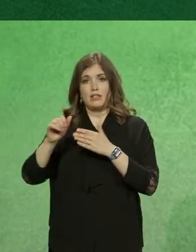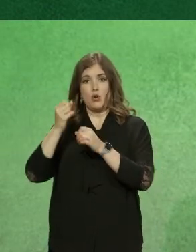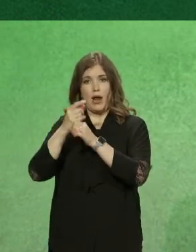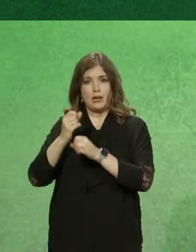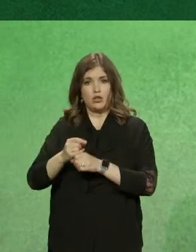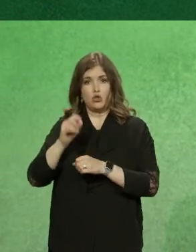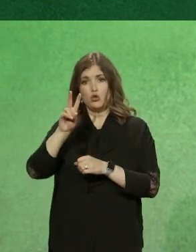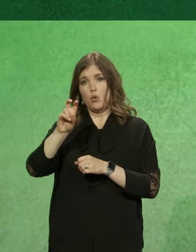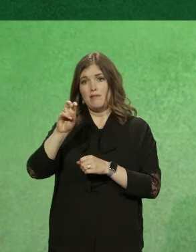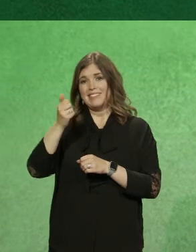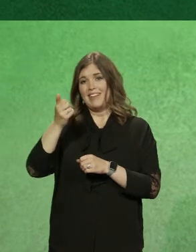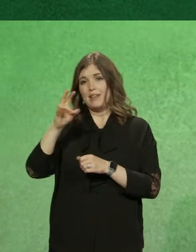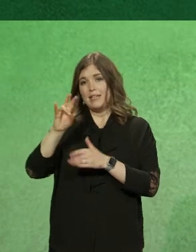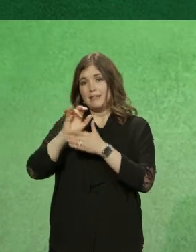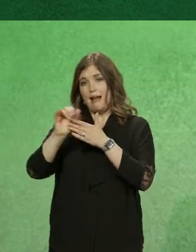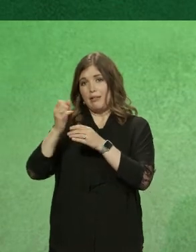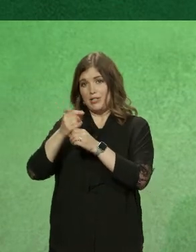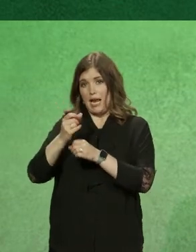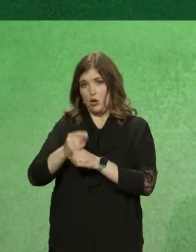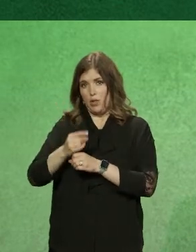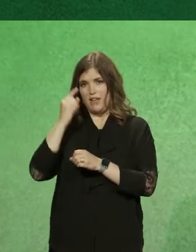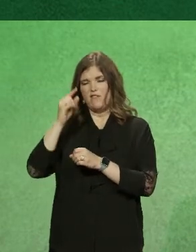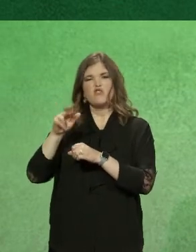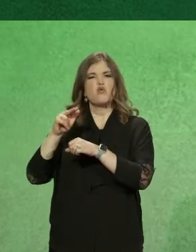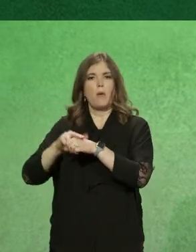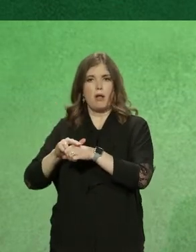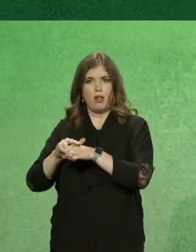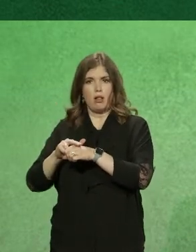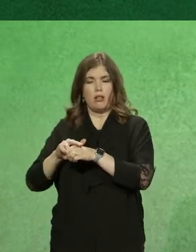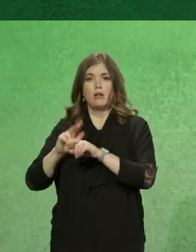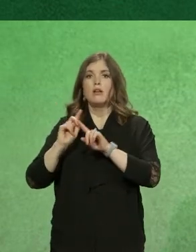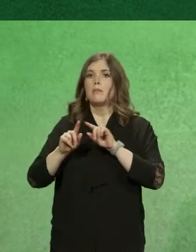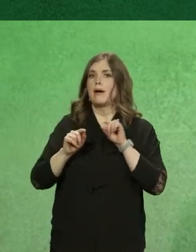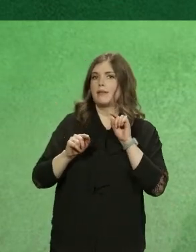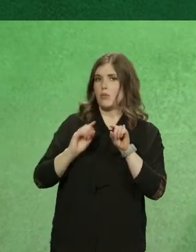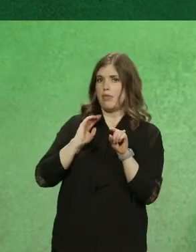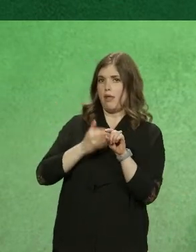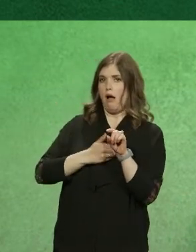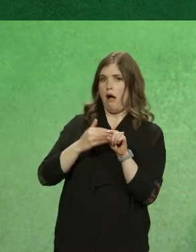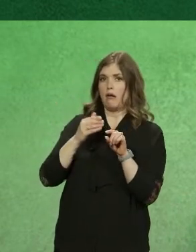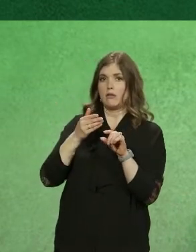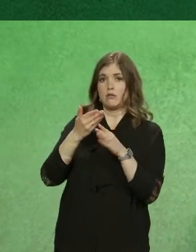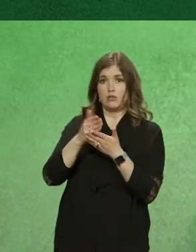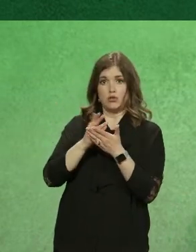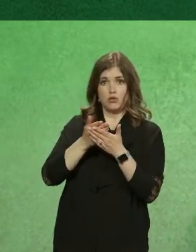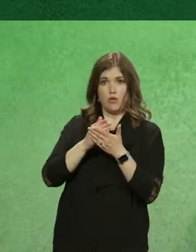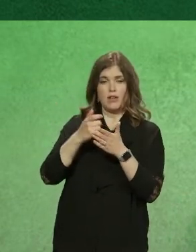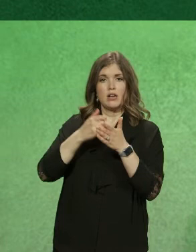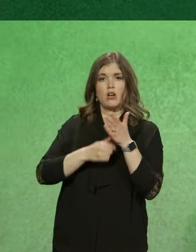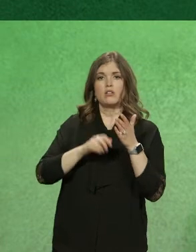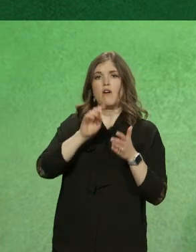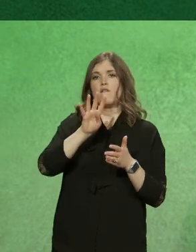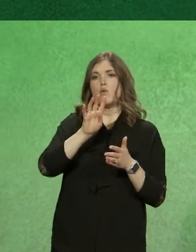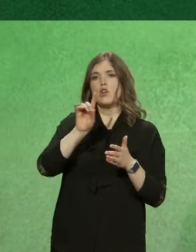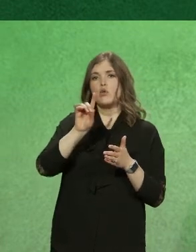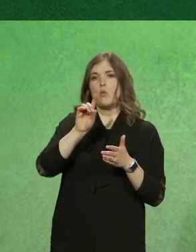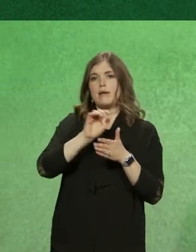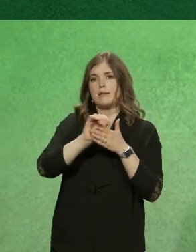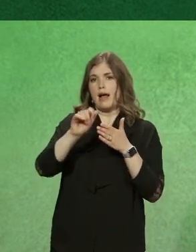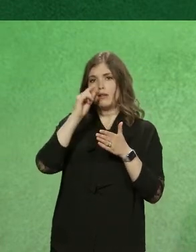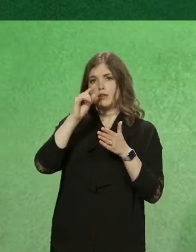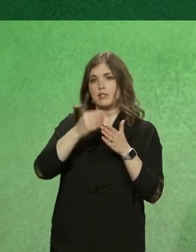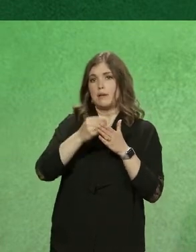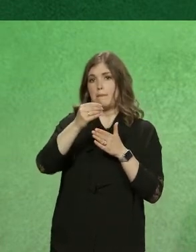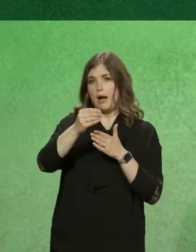$270 annually using a normal charcoal stove. But then with the Musana stove, it is going to cost them $41 initial